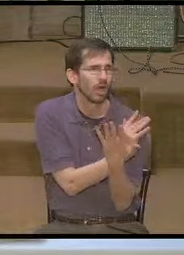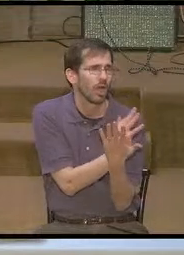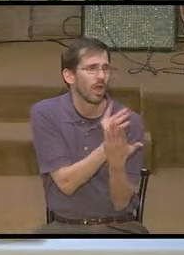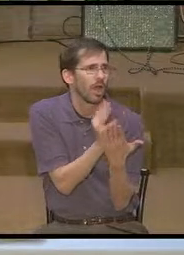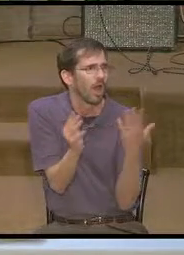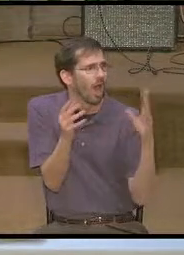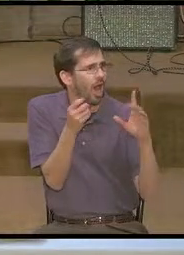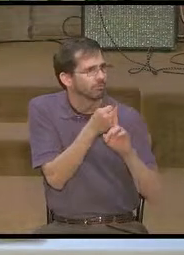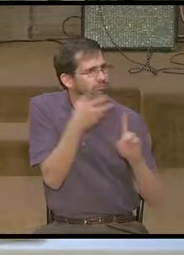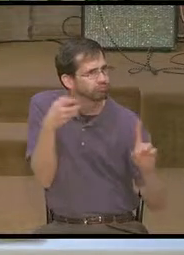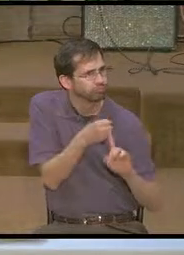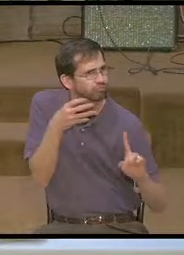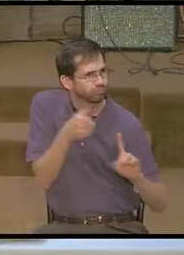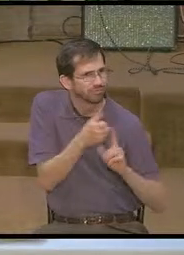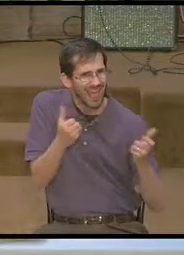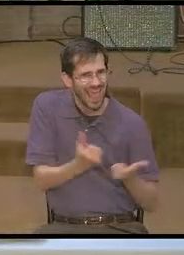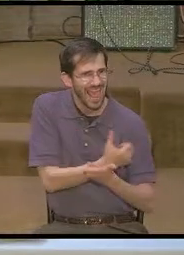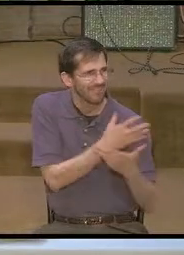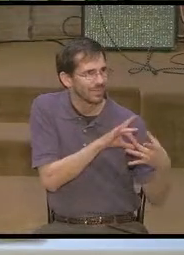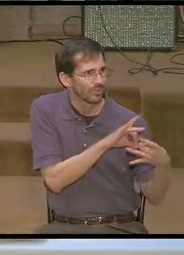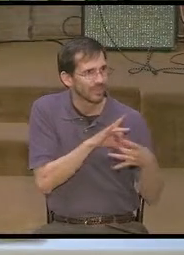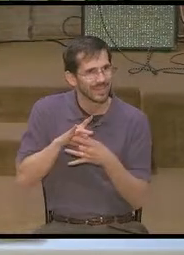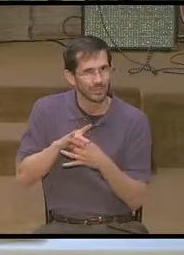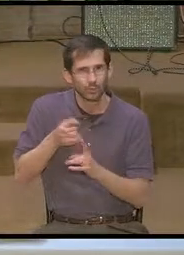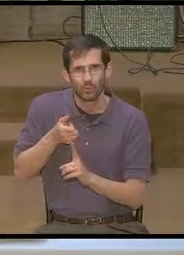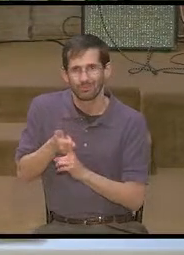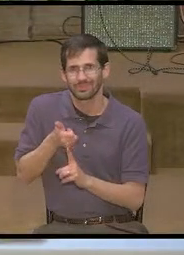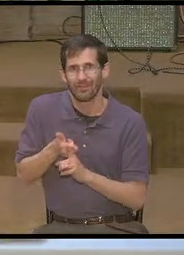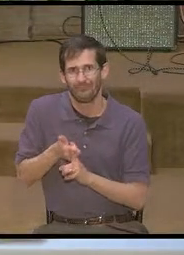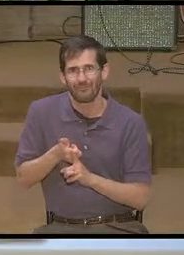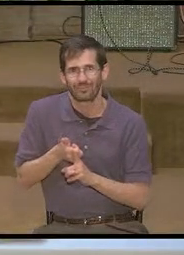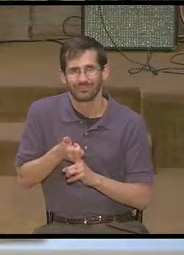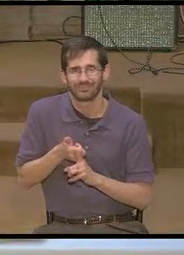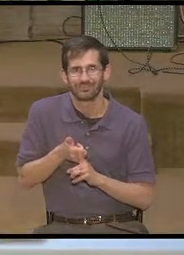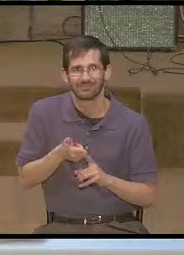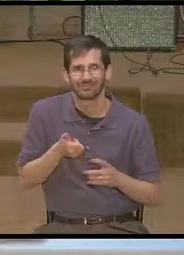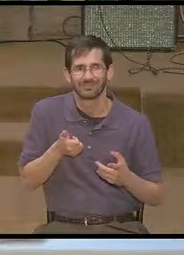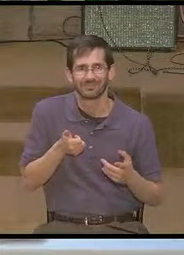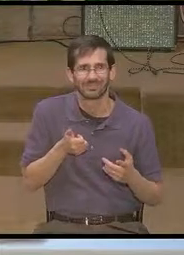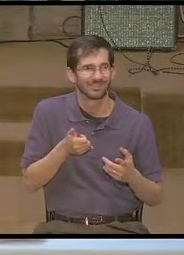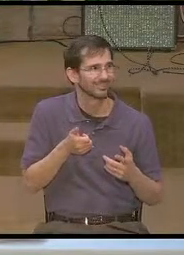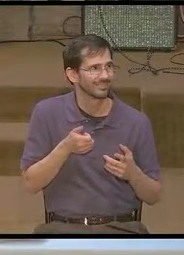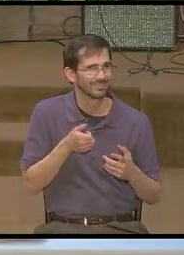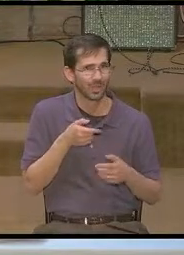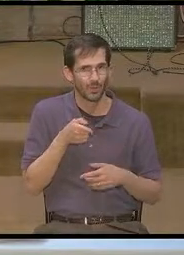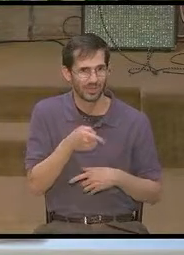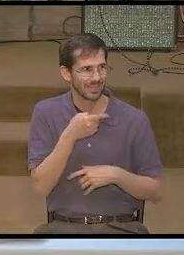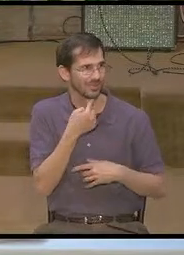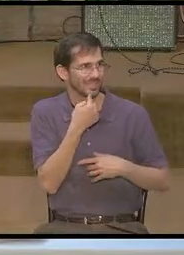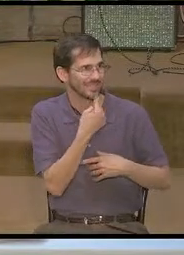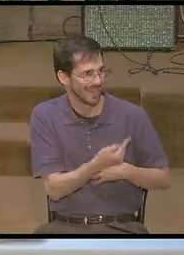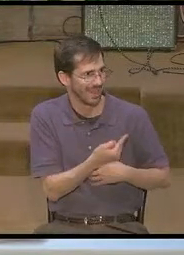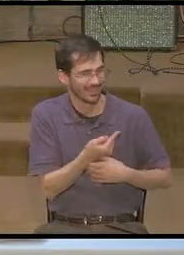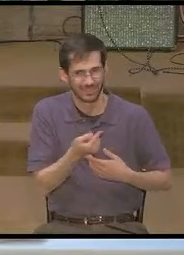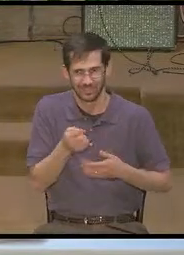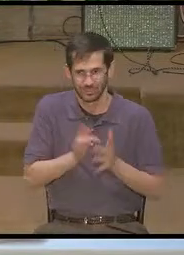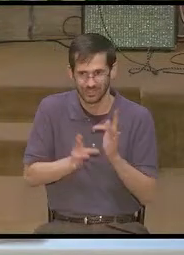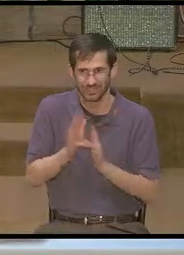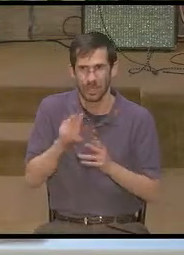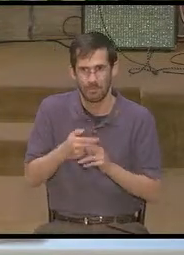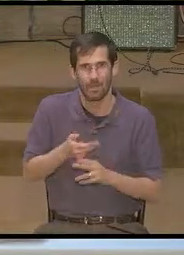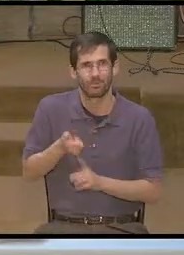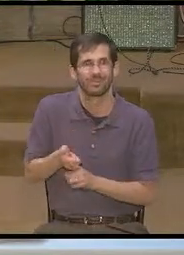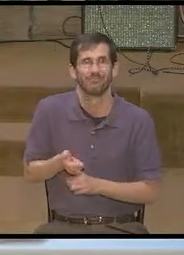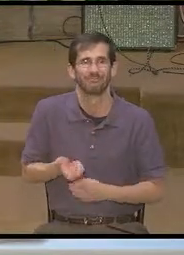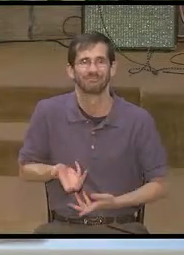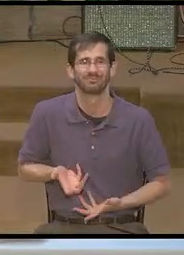saints? Himself. They're telling Jesus about Jesus. And then they drew